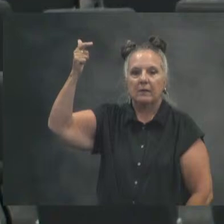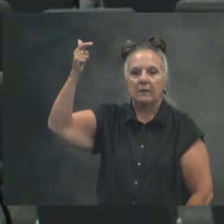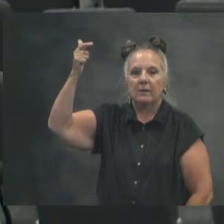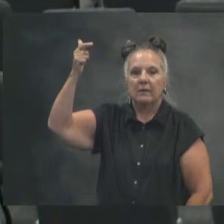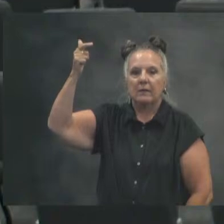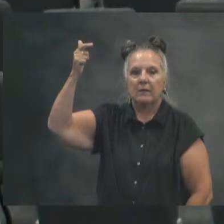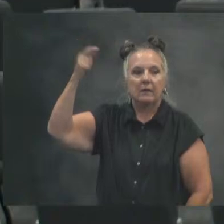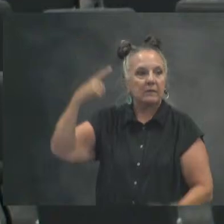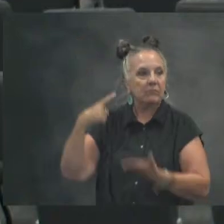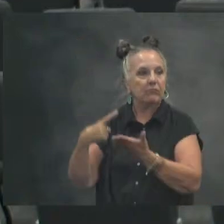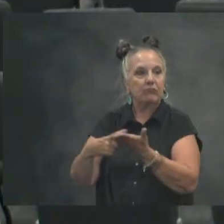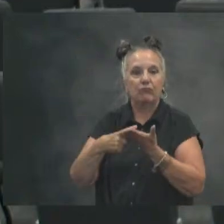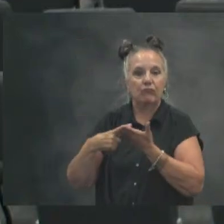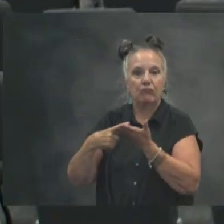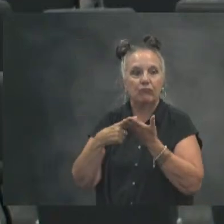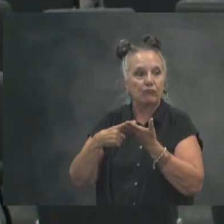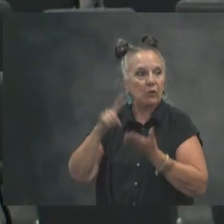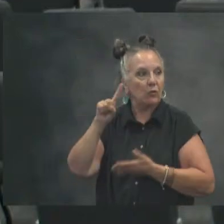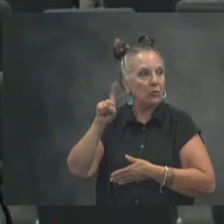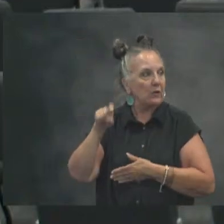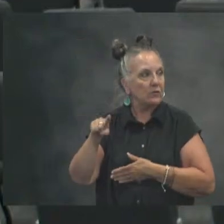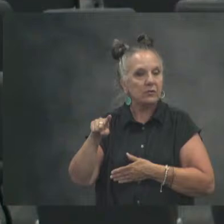Any discussion, any questions?